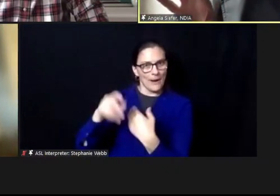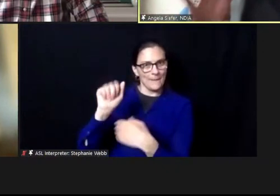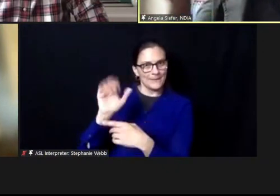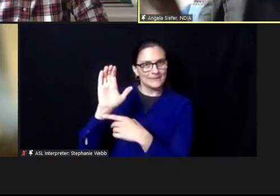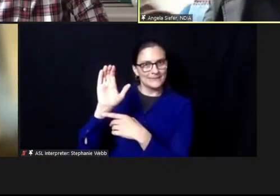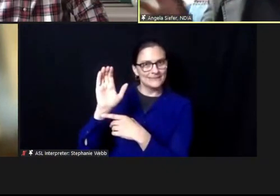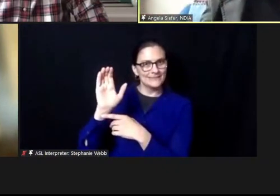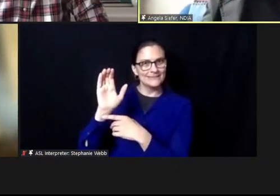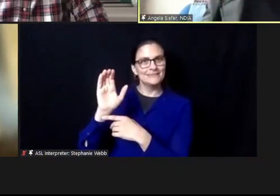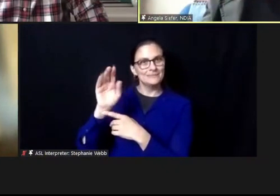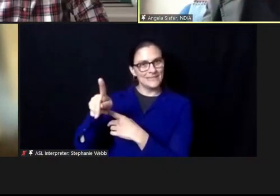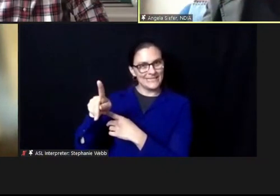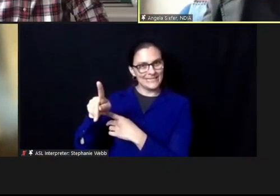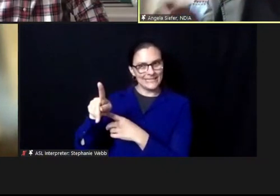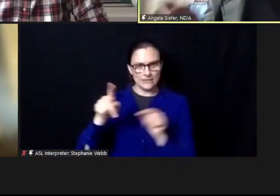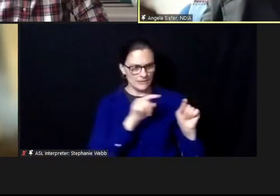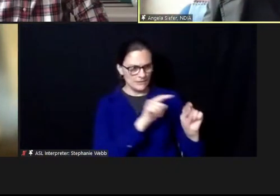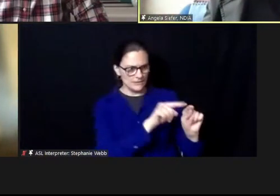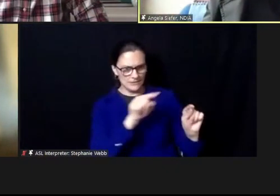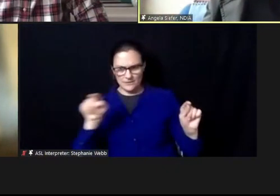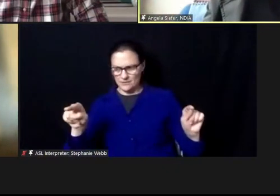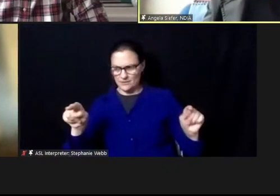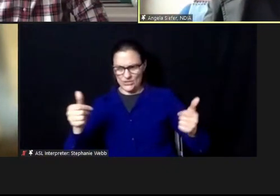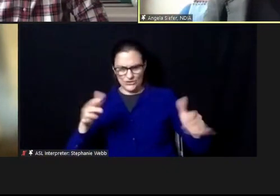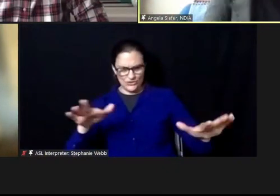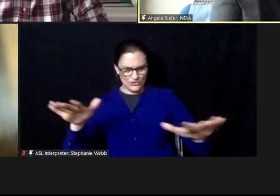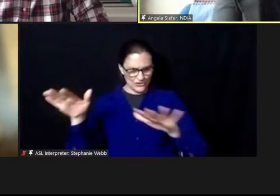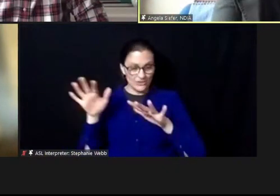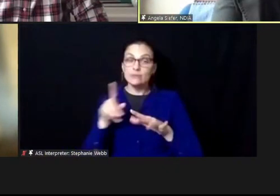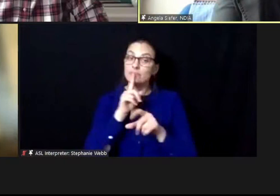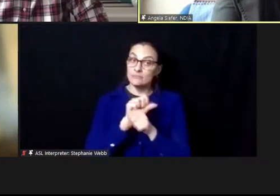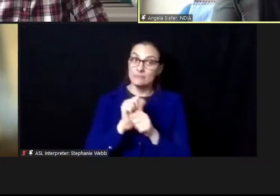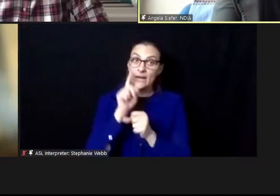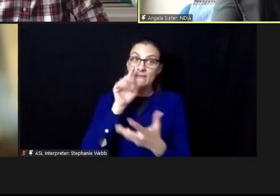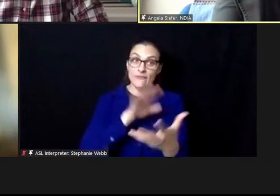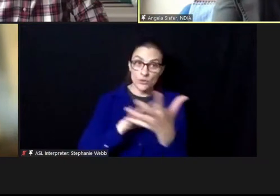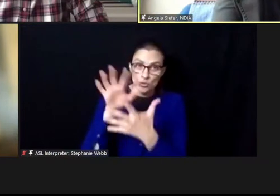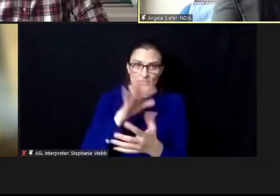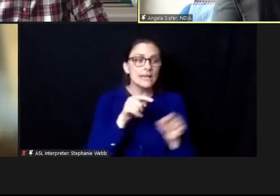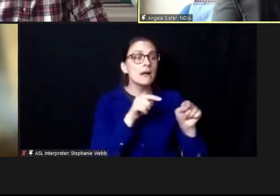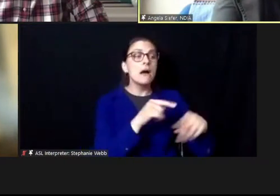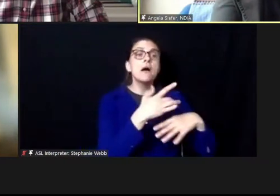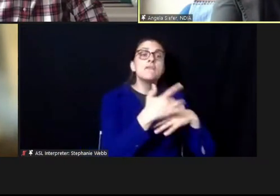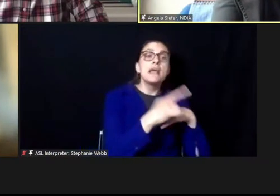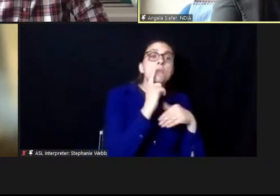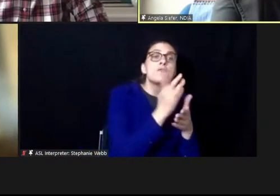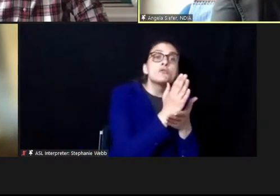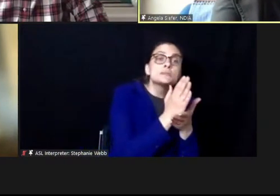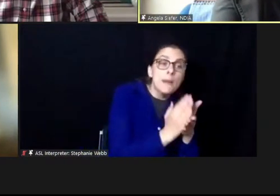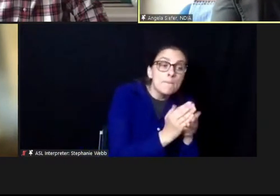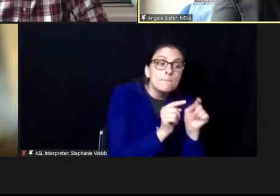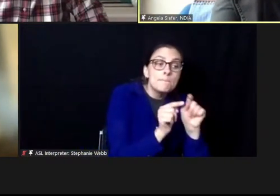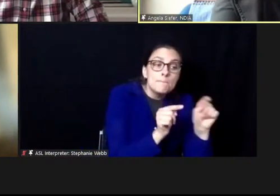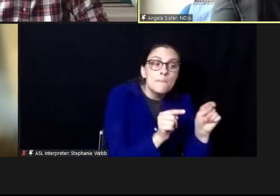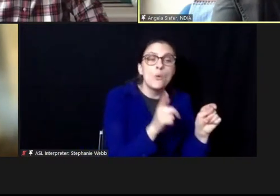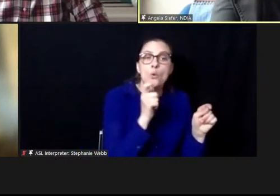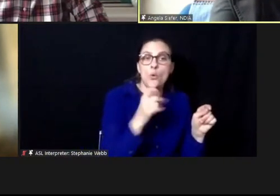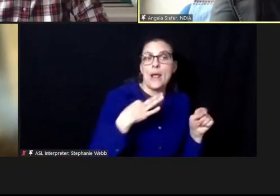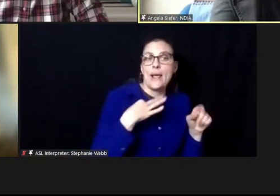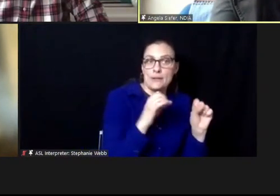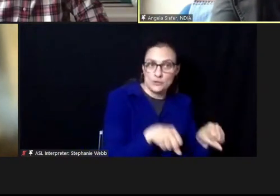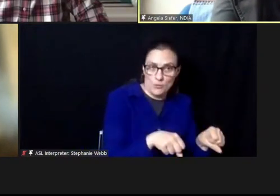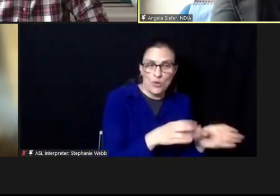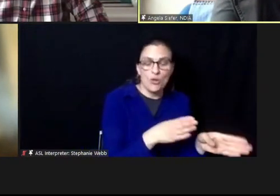are the plans that are only available to certain eligible populations, and then there's the affordable connectivity program, which will cover $30